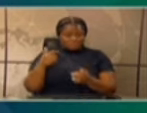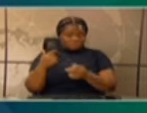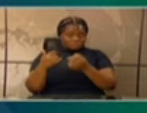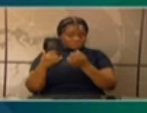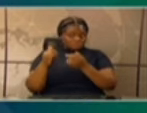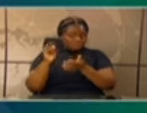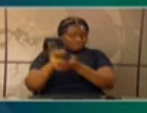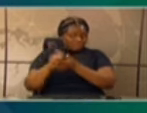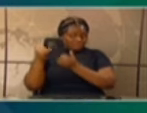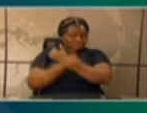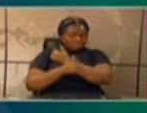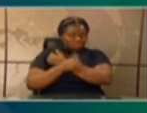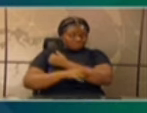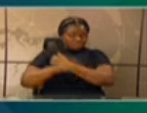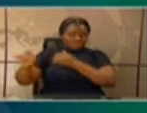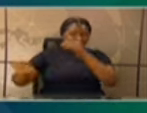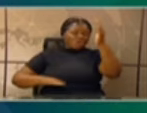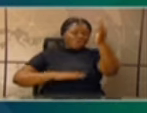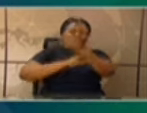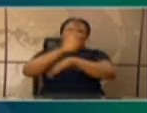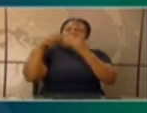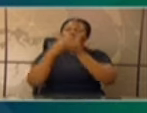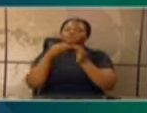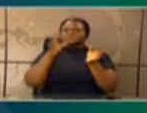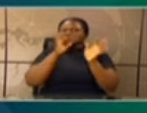Any pressure the entire Switzerland is in only 11.